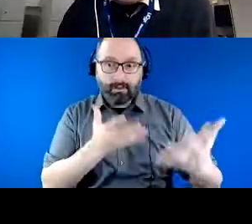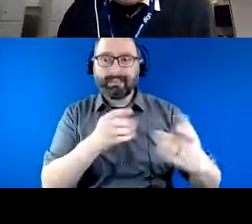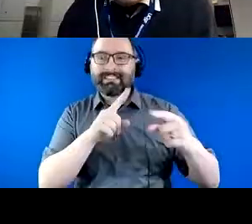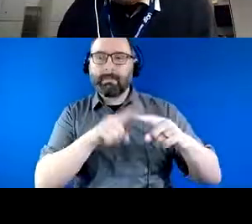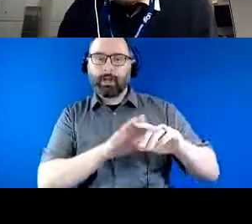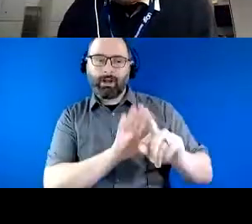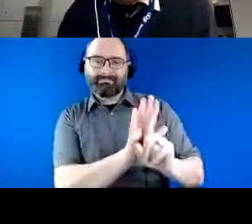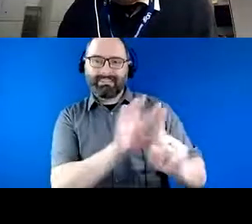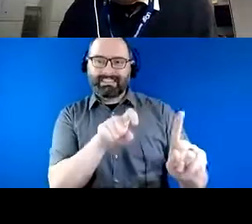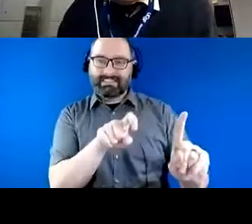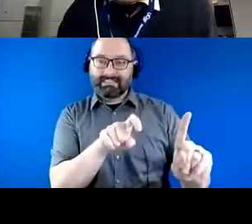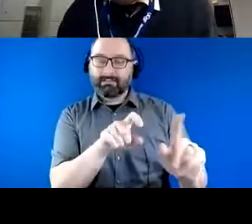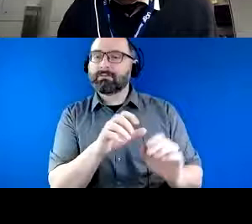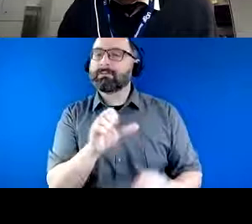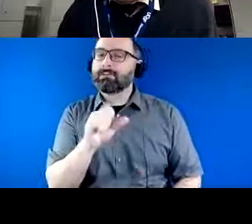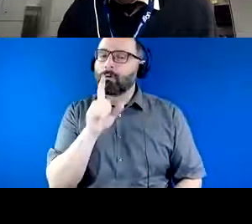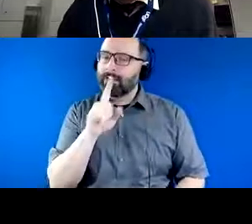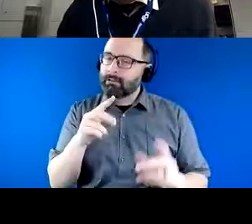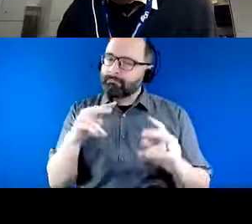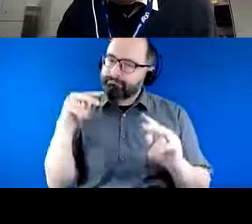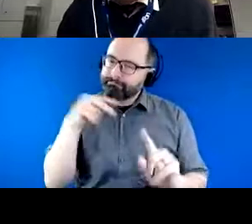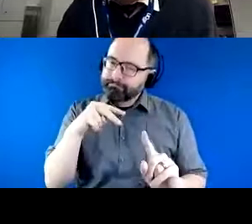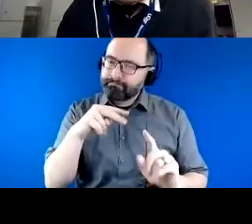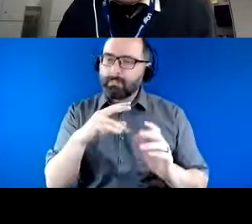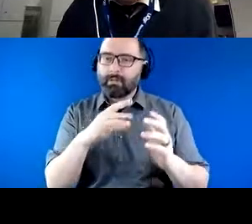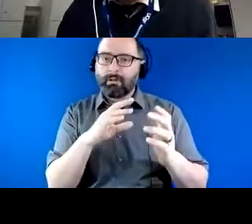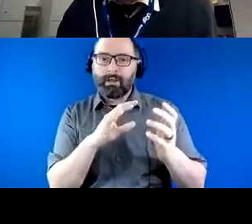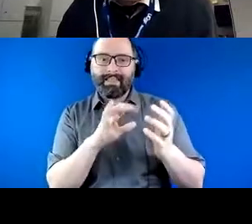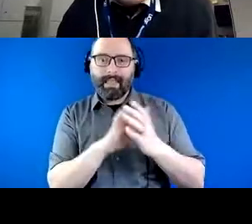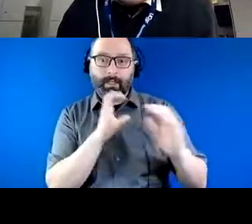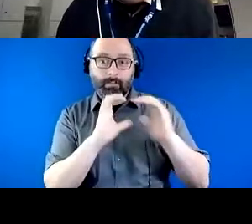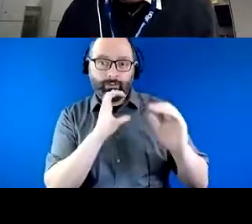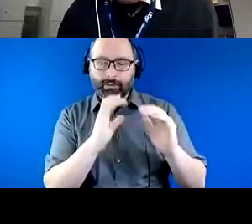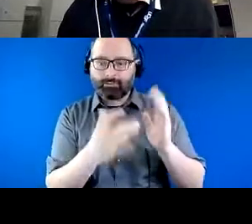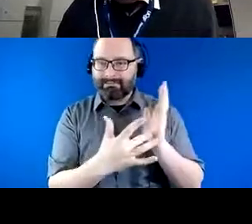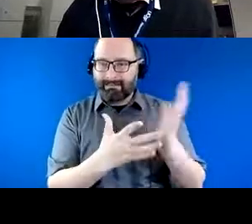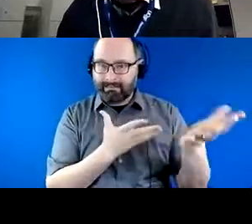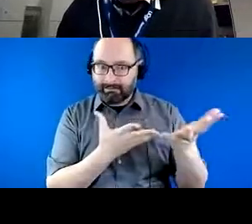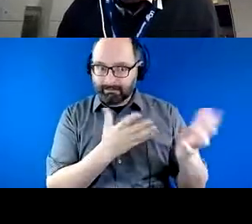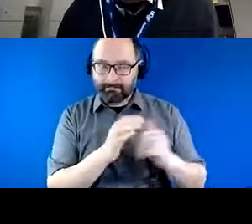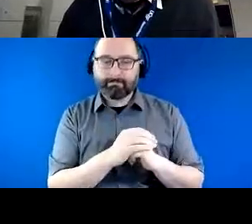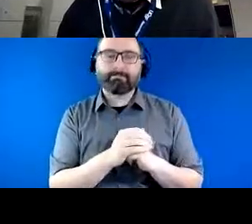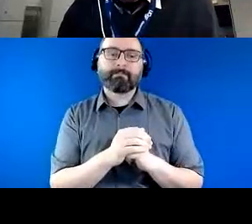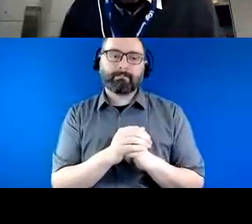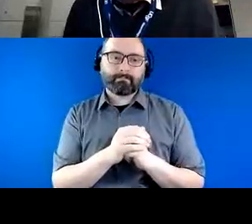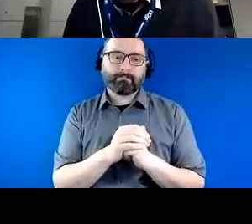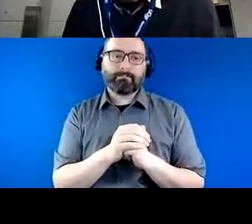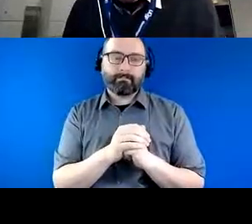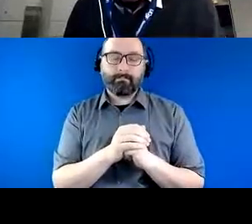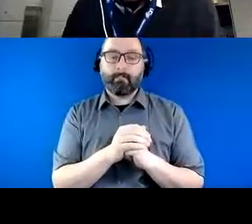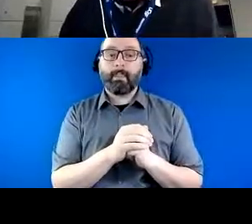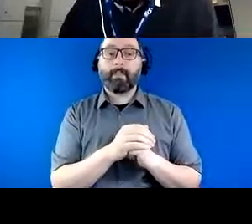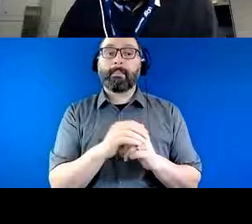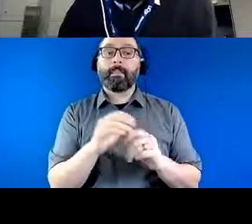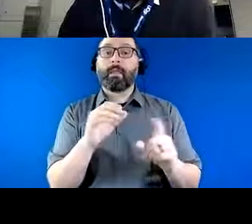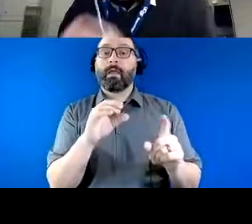highly recommend to pay attention to these communication techniques and be well trained in those. Now, use an intervention